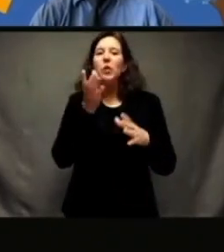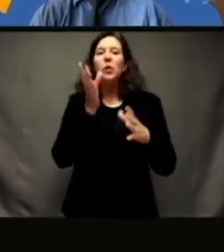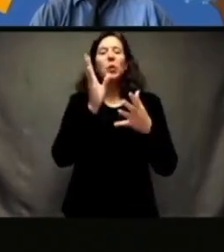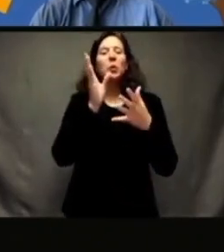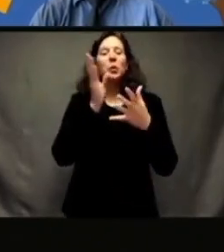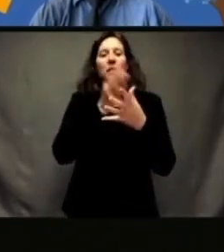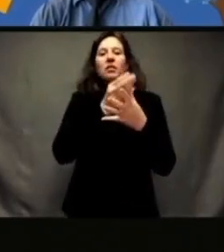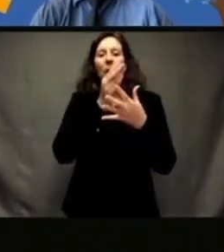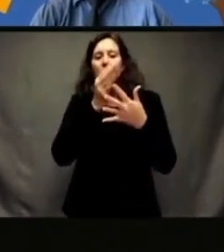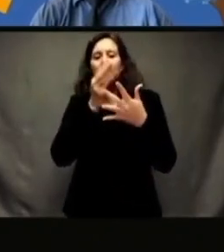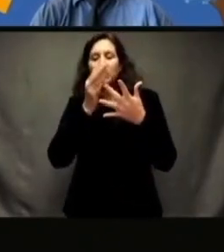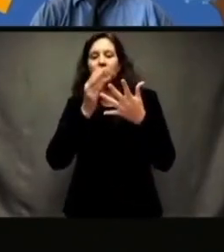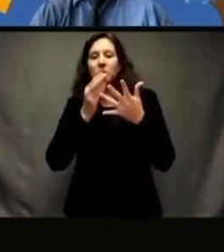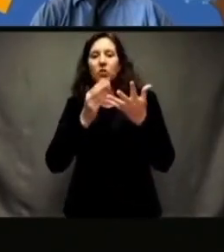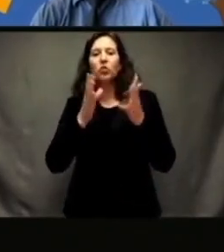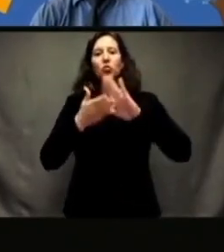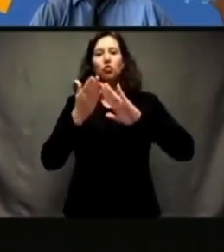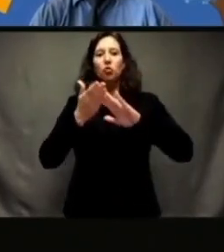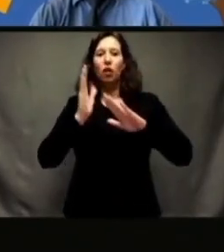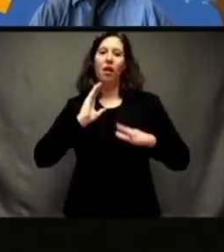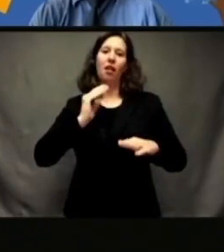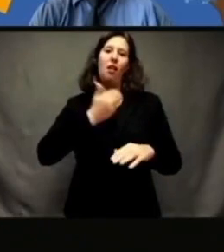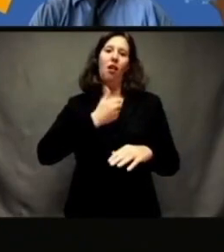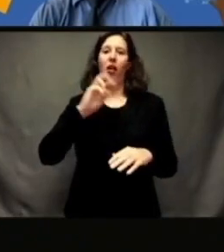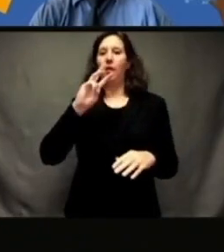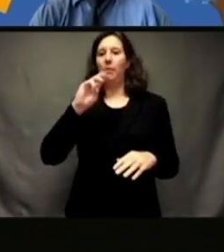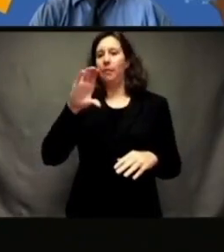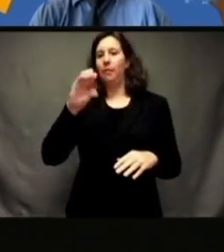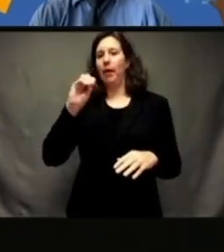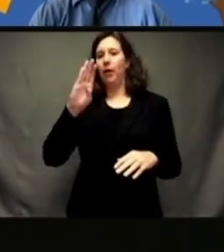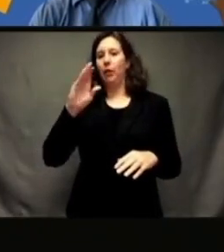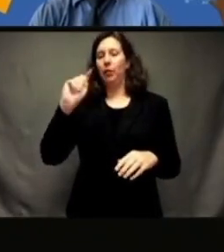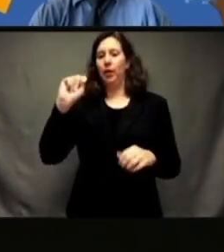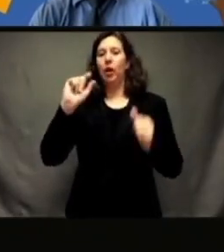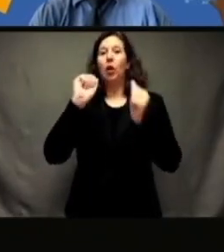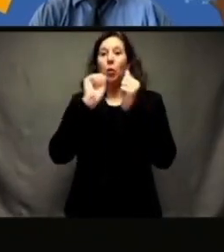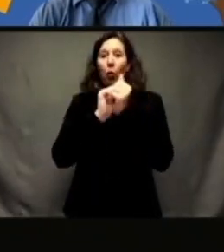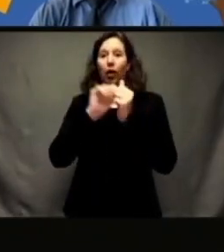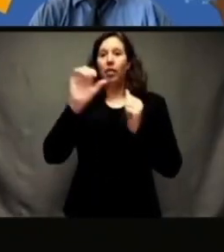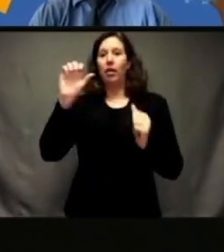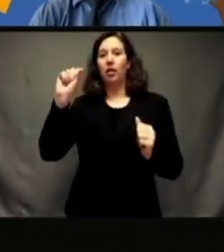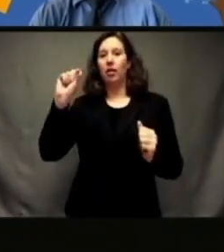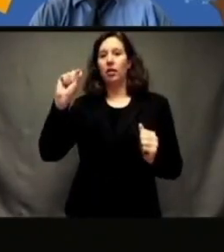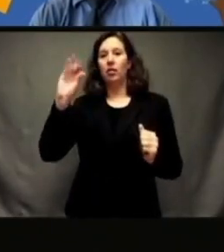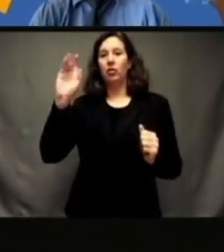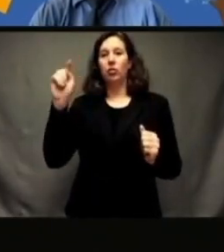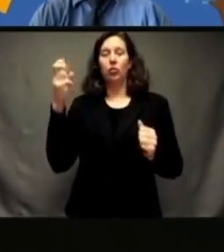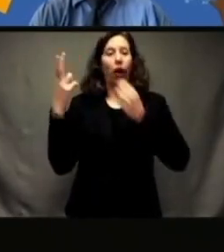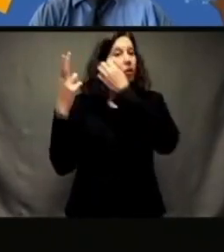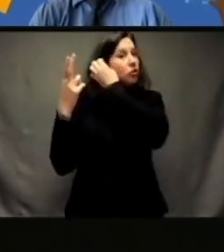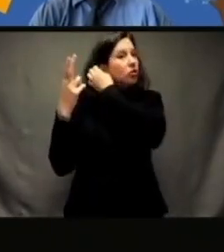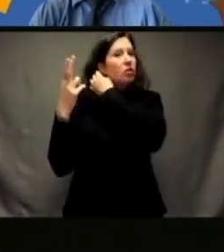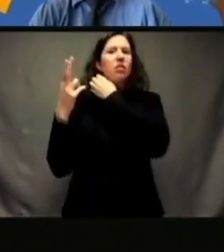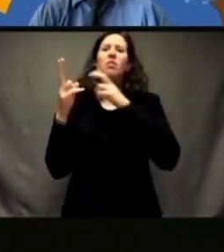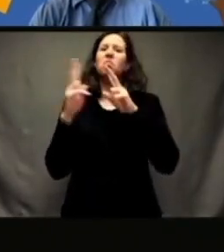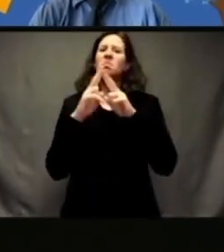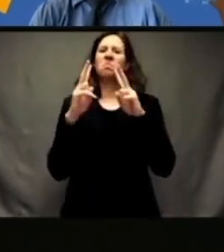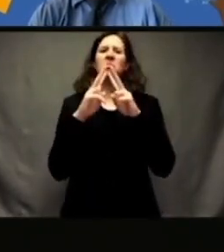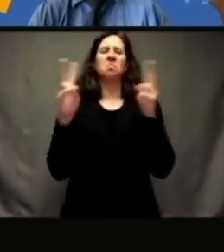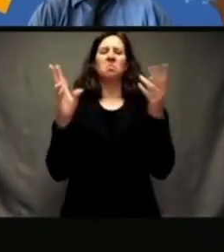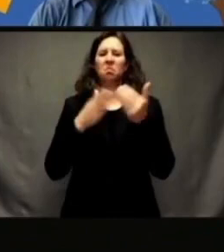to run our microbits with Scratch. So actually it's really straightforward. And